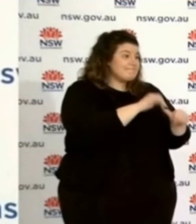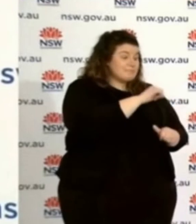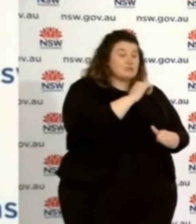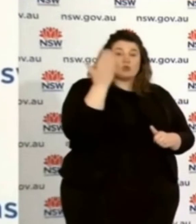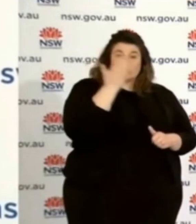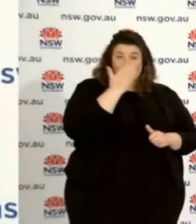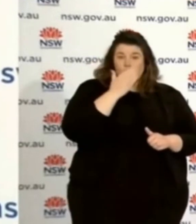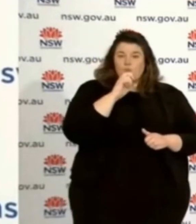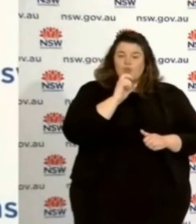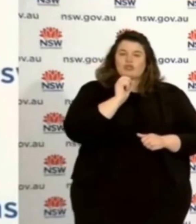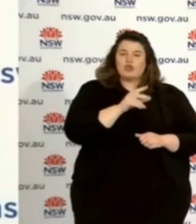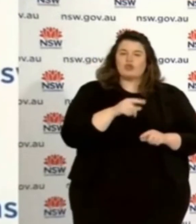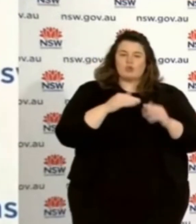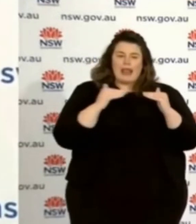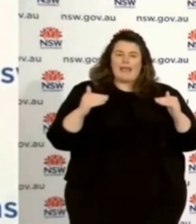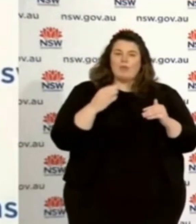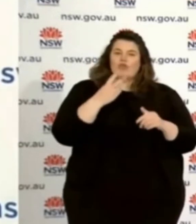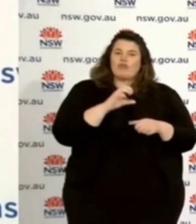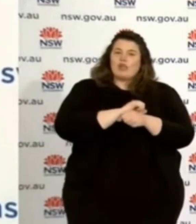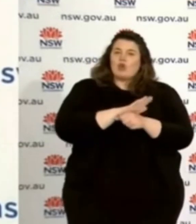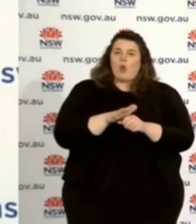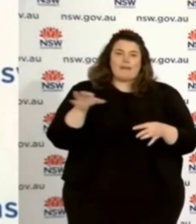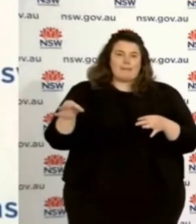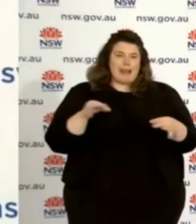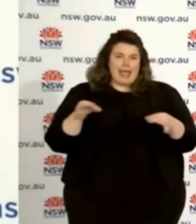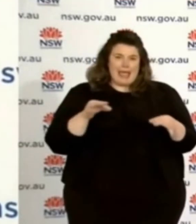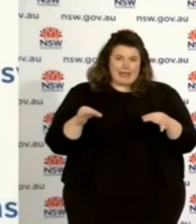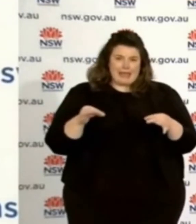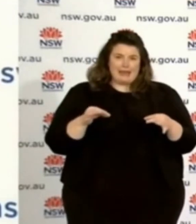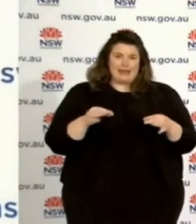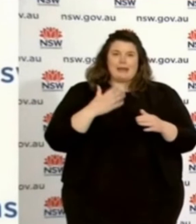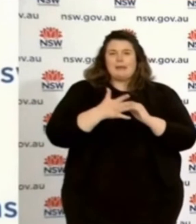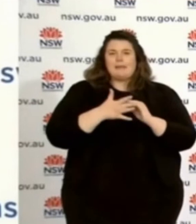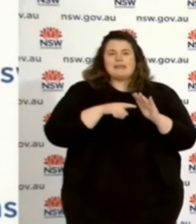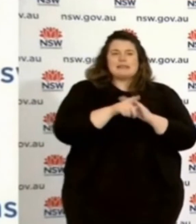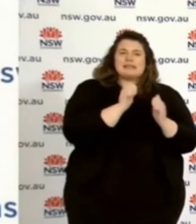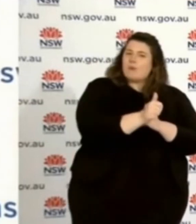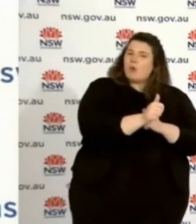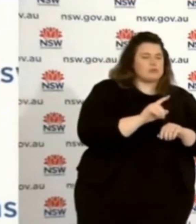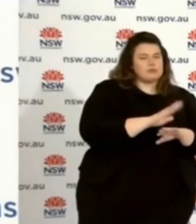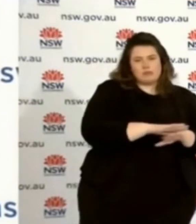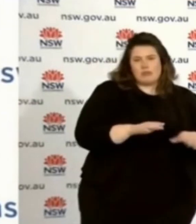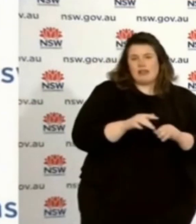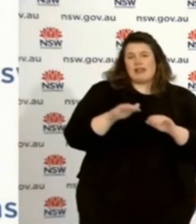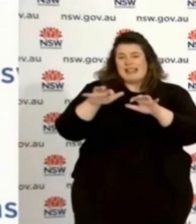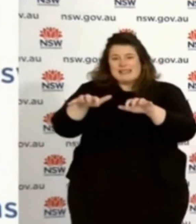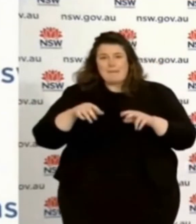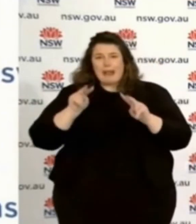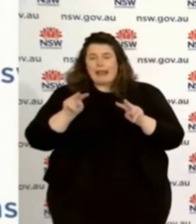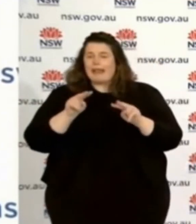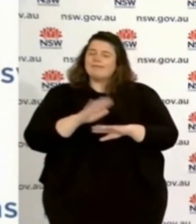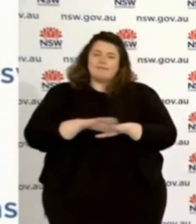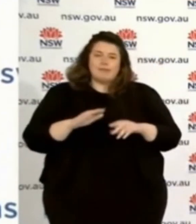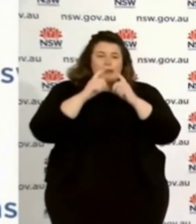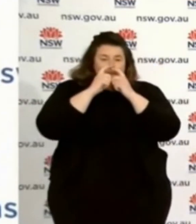return to a level 3 COVID plan within schools, which means no extracurricular activities, no assemblies. There's a range